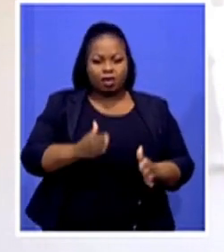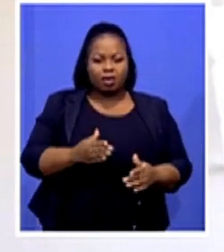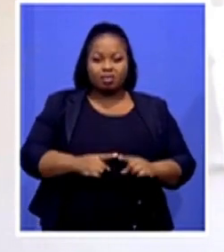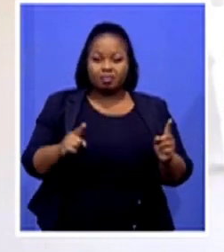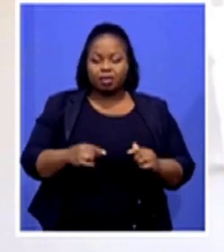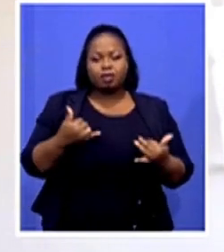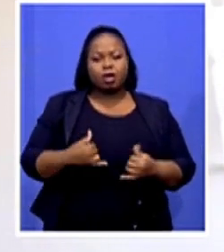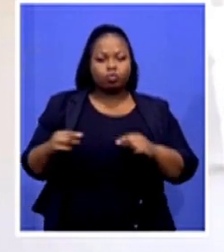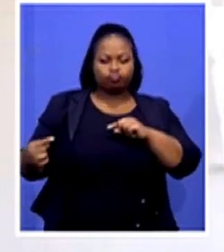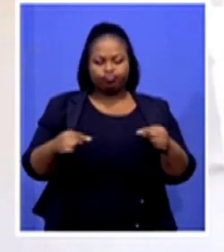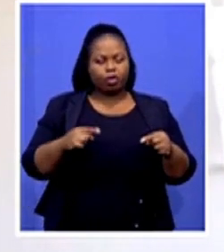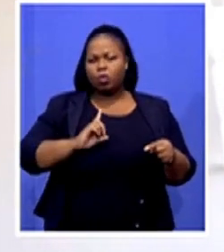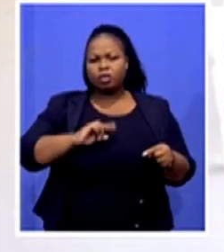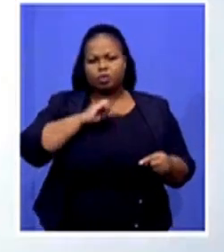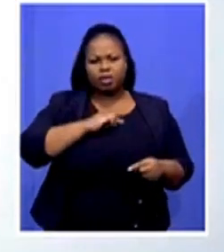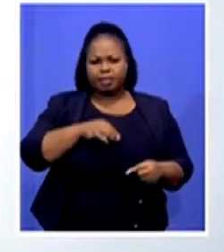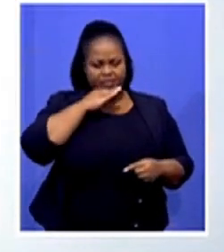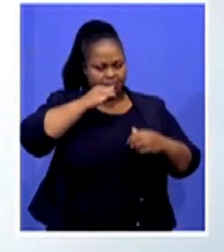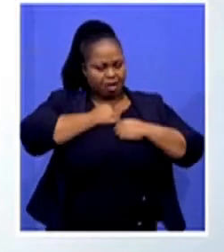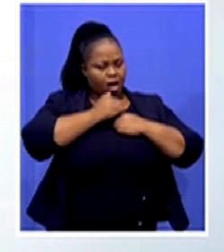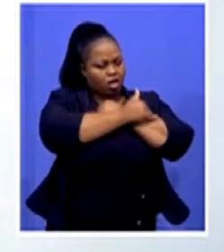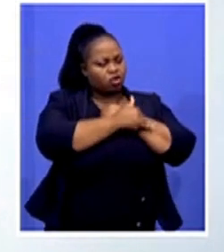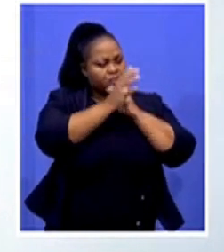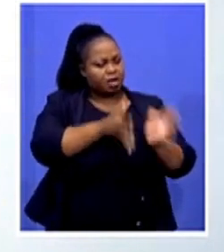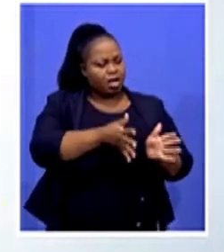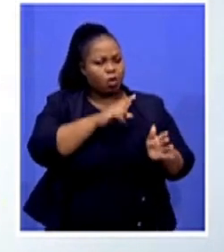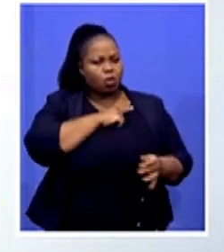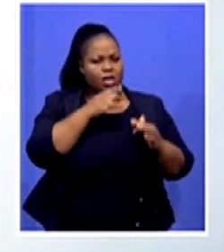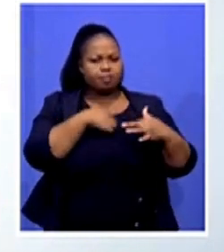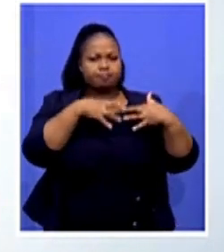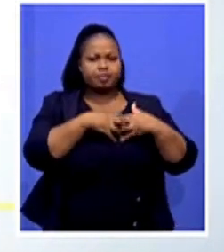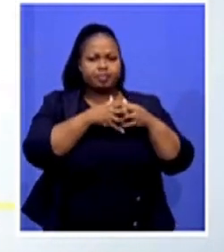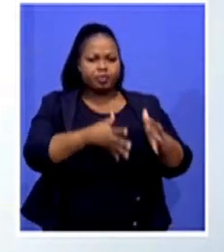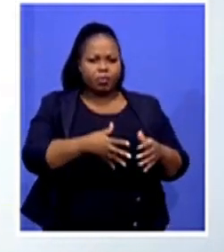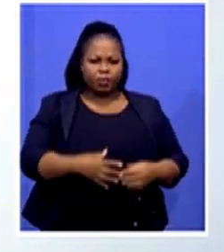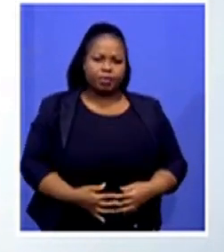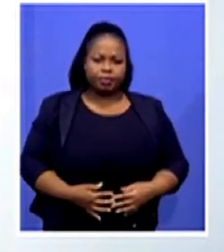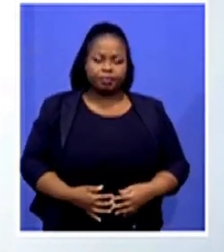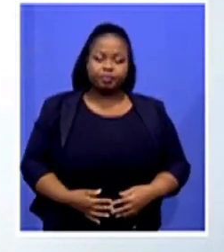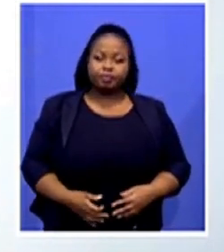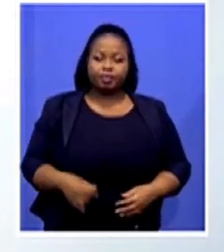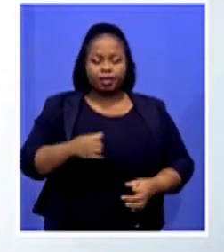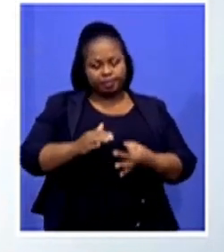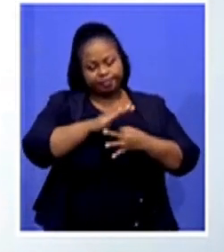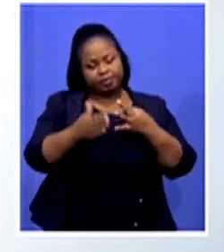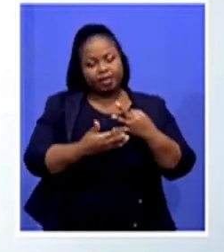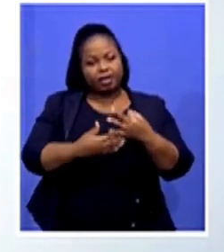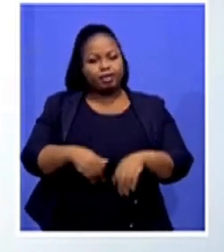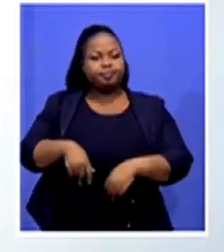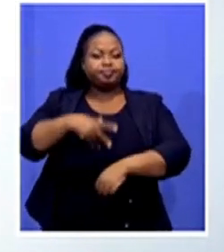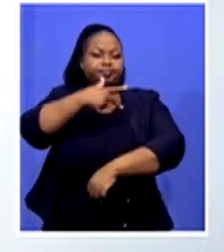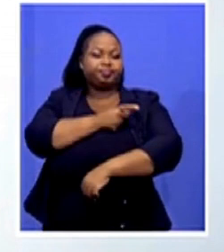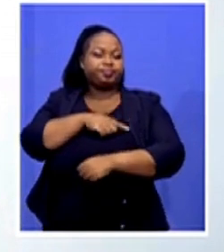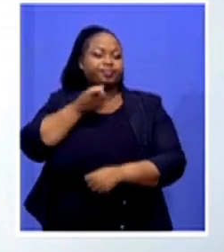be my country and my country only first. This is one of 3 vaccine trials that will start this year. Very